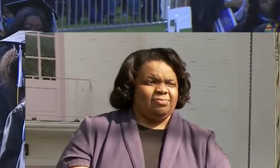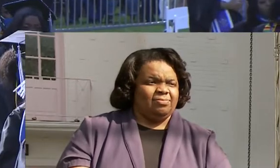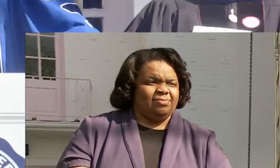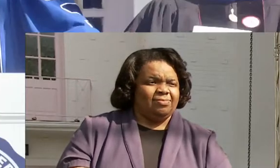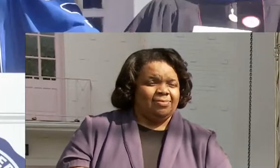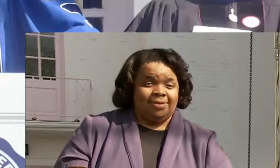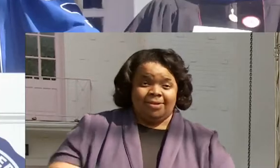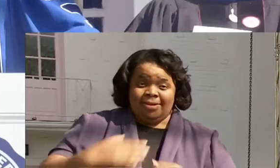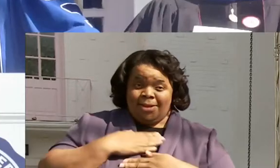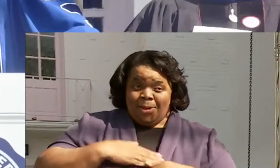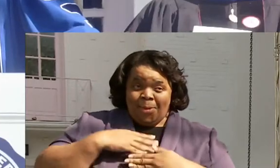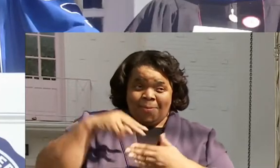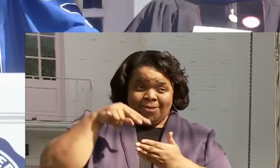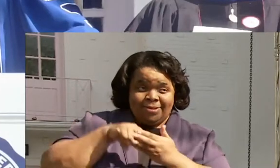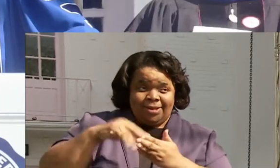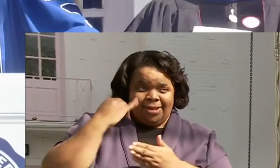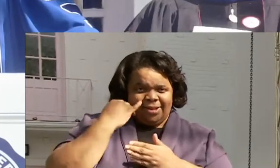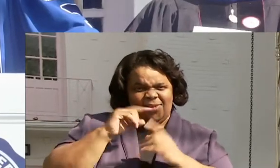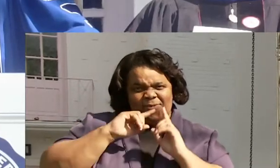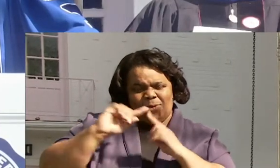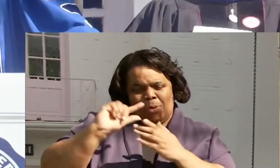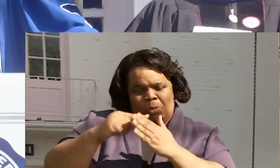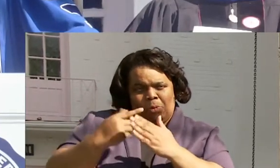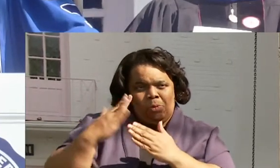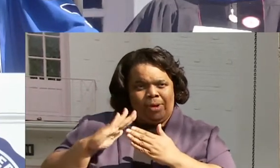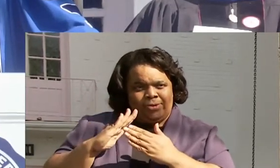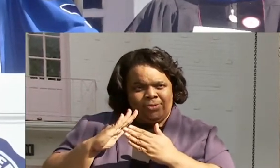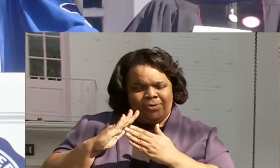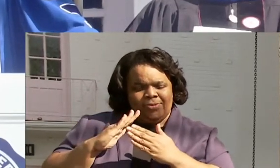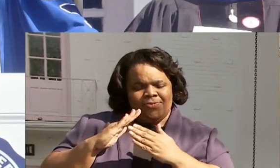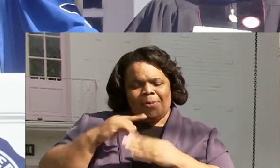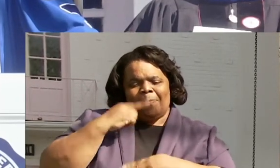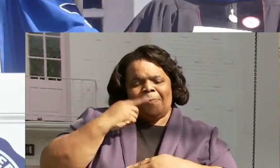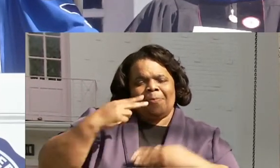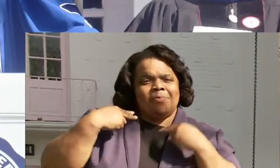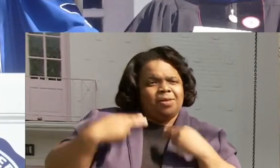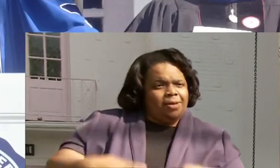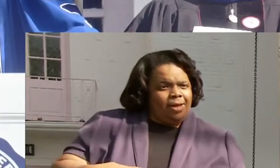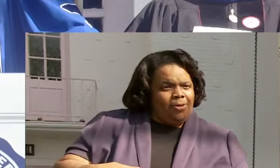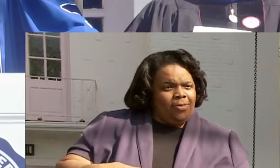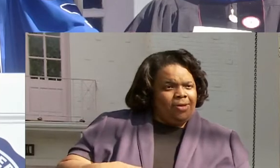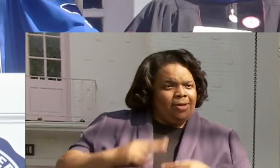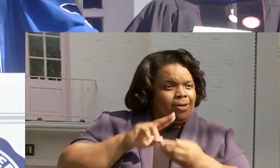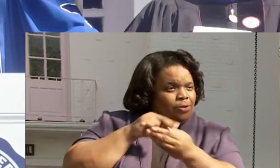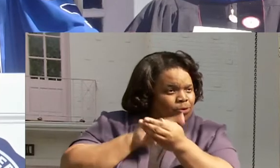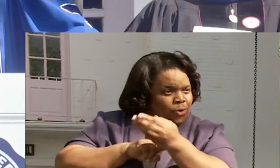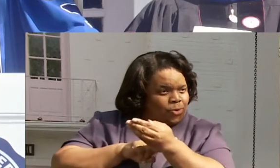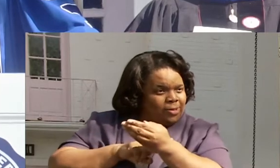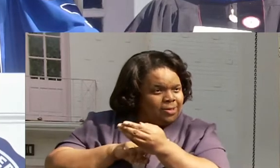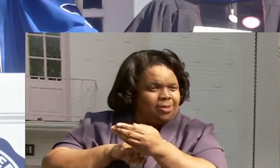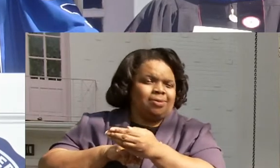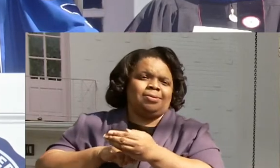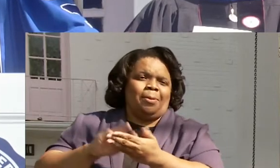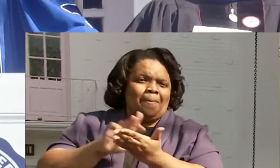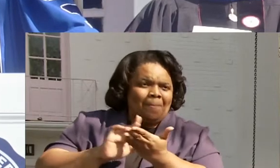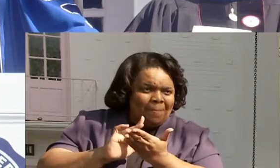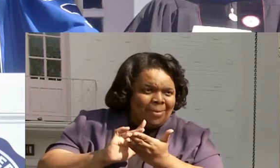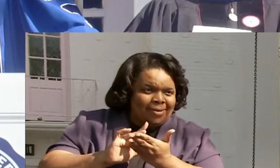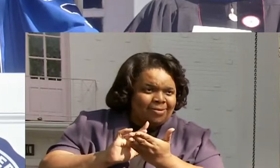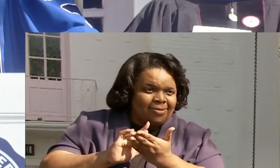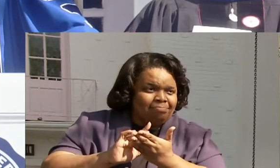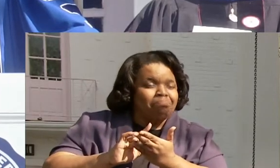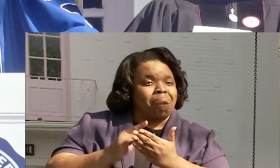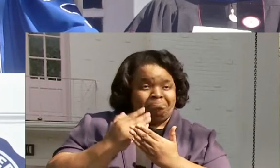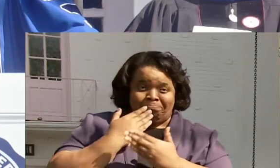Please stand if you are going to graduate school for public health, nursing, or medicine. All health-related fields graduate program,